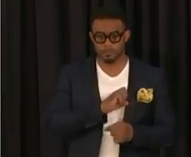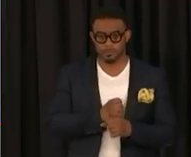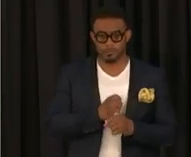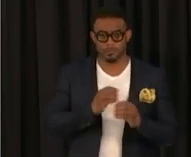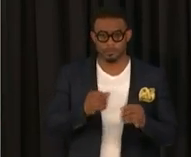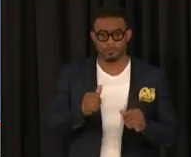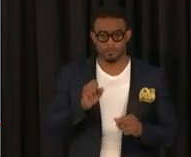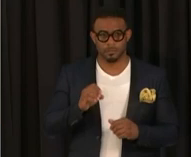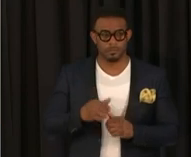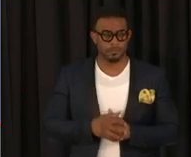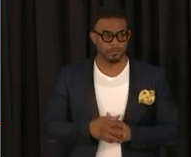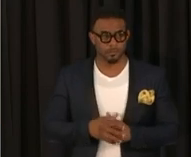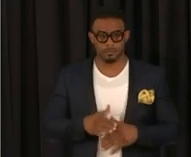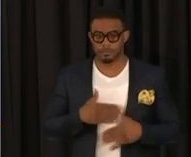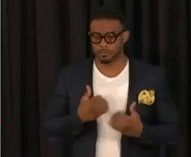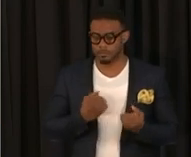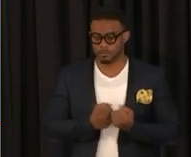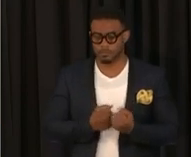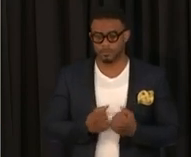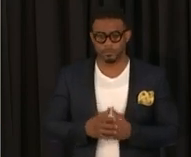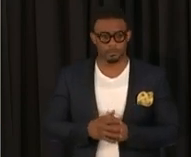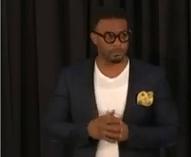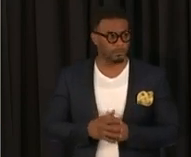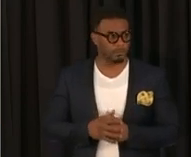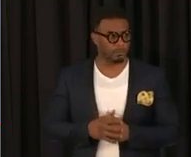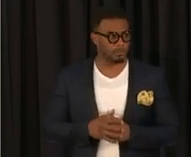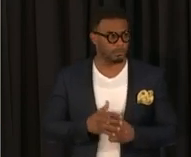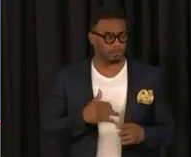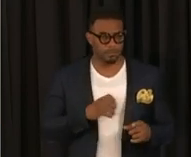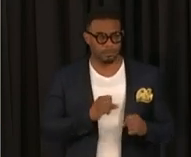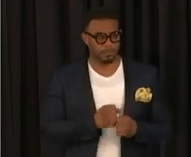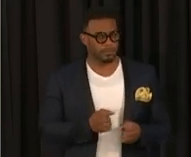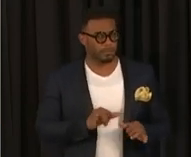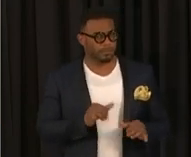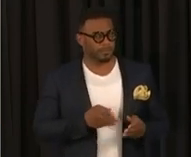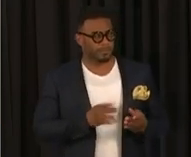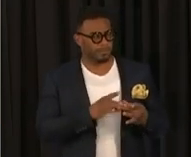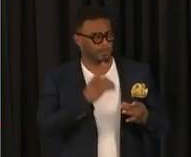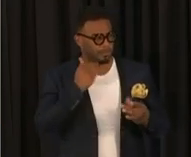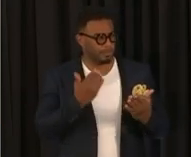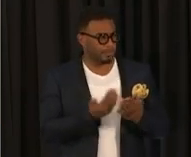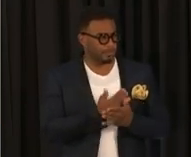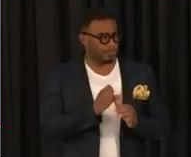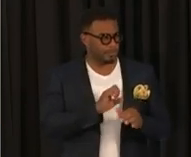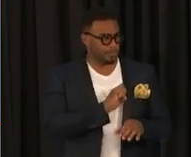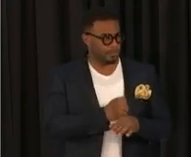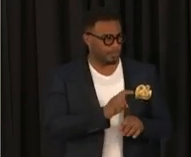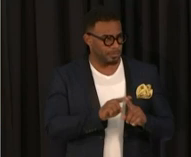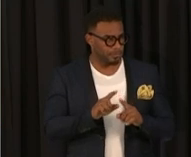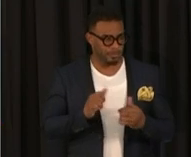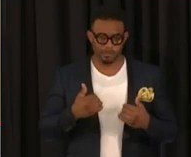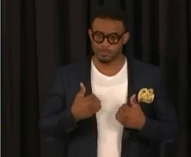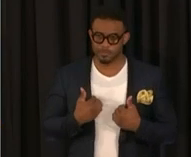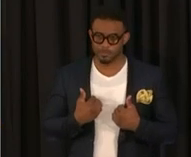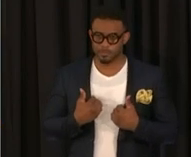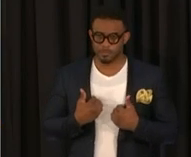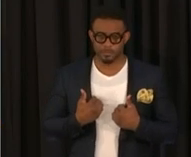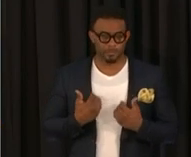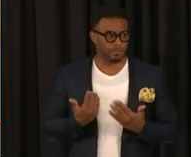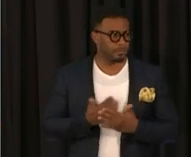energy efficiency. So happy to support those. And I would make the same statement for renewable energy as well. We